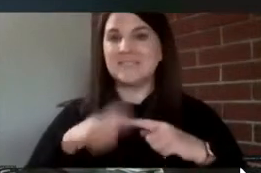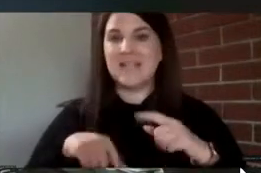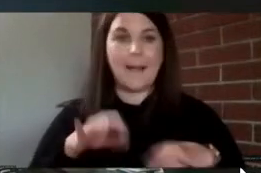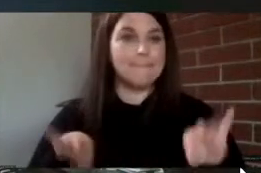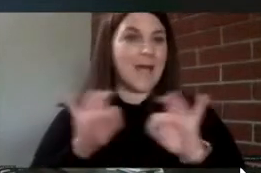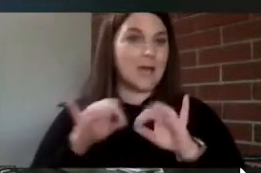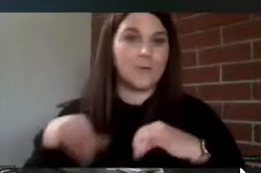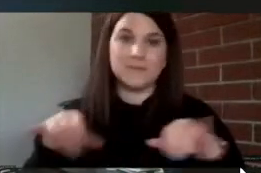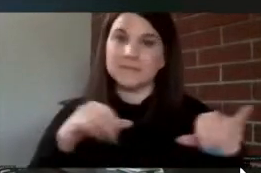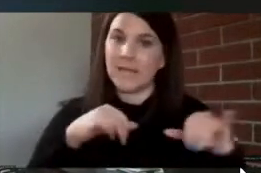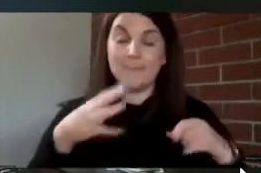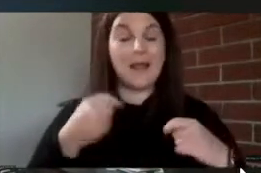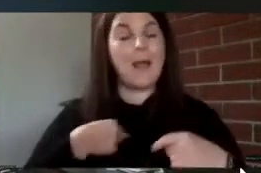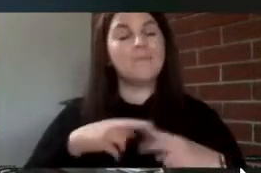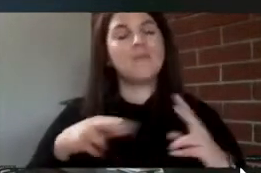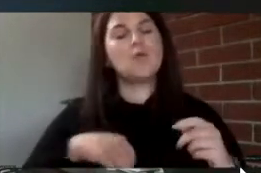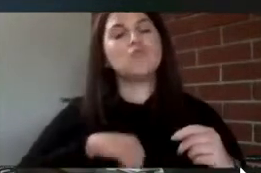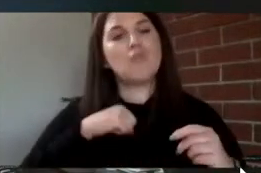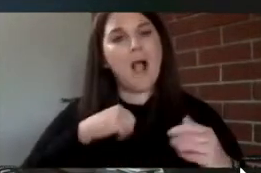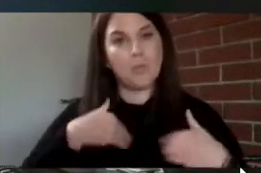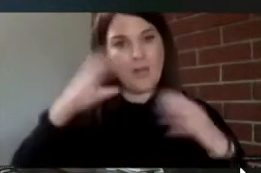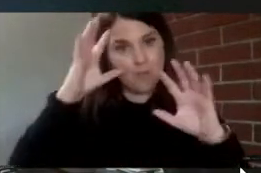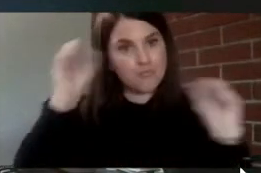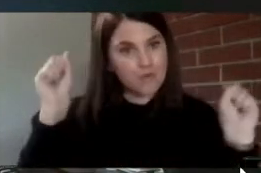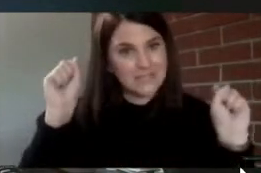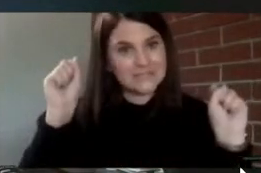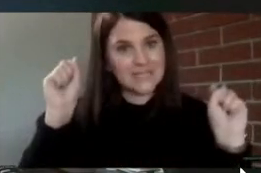so pleased and proud that we have a president